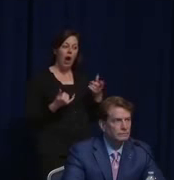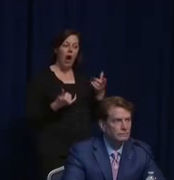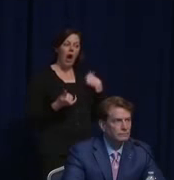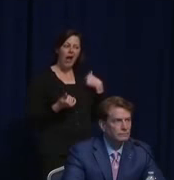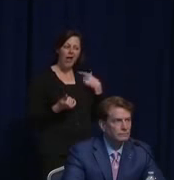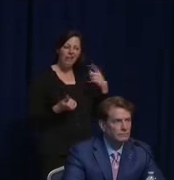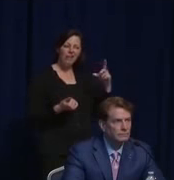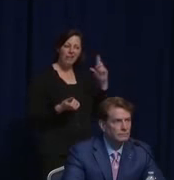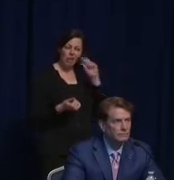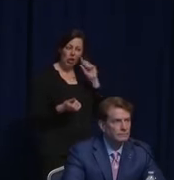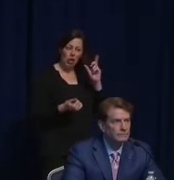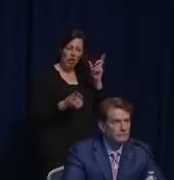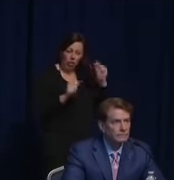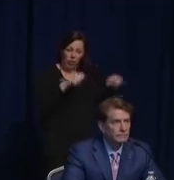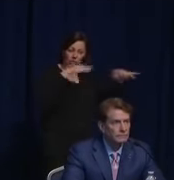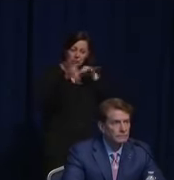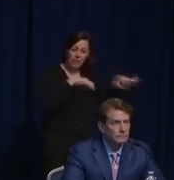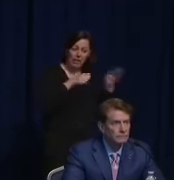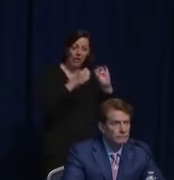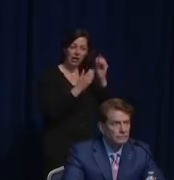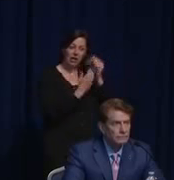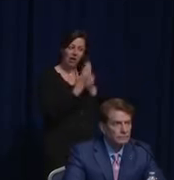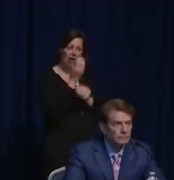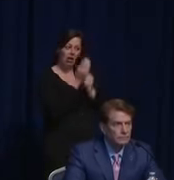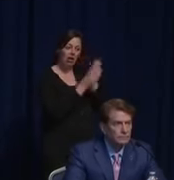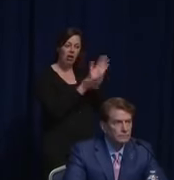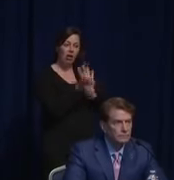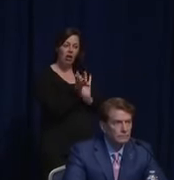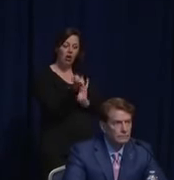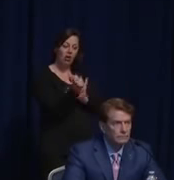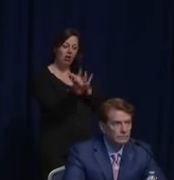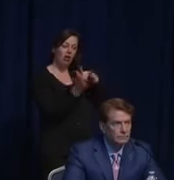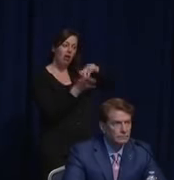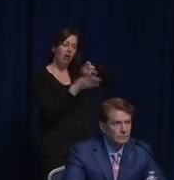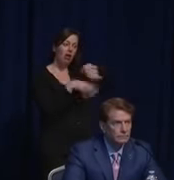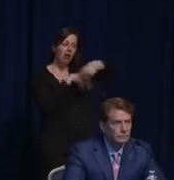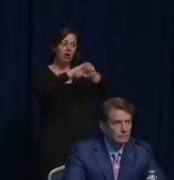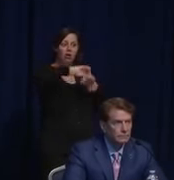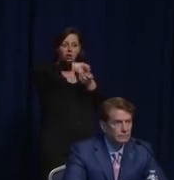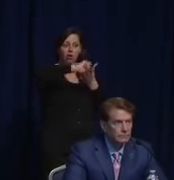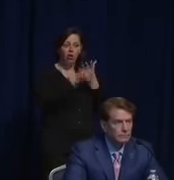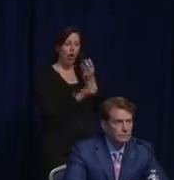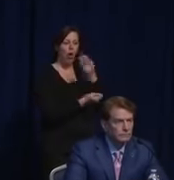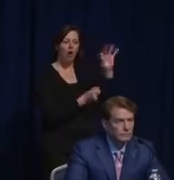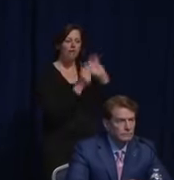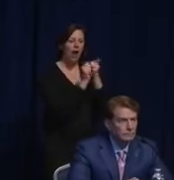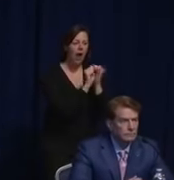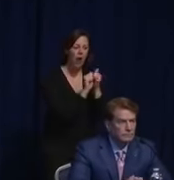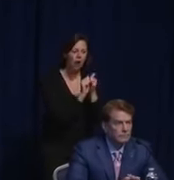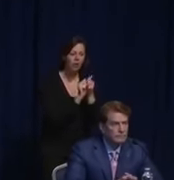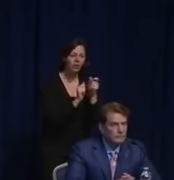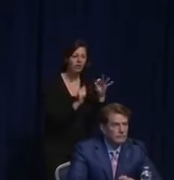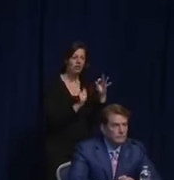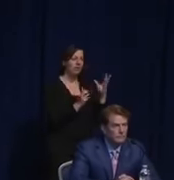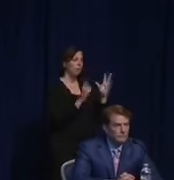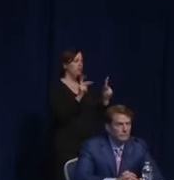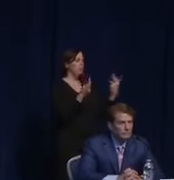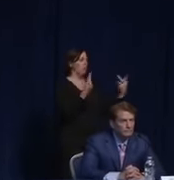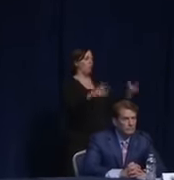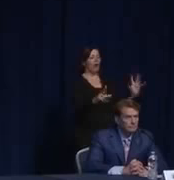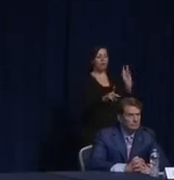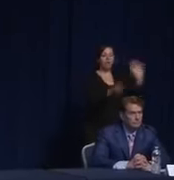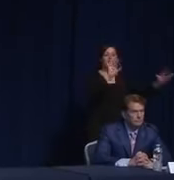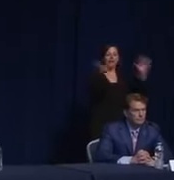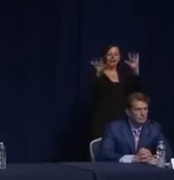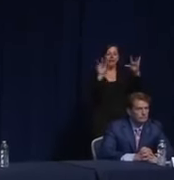Could you talk a little bit about this issue? If people want to try to safeguard their own health and they decide that they want to not touch anything with